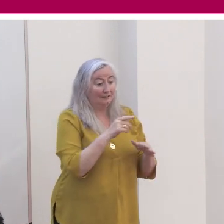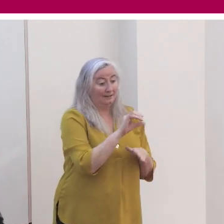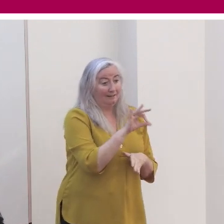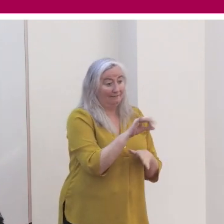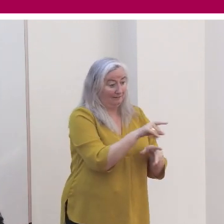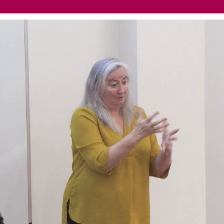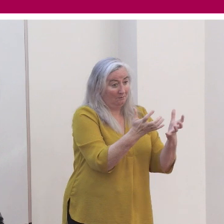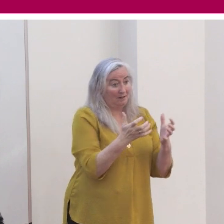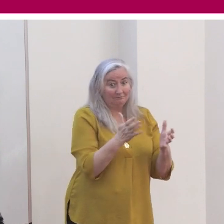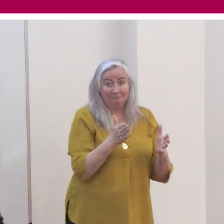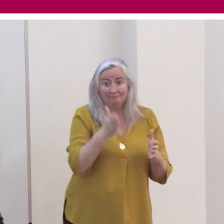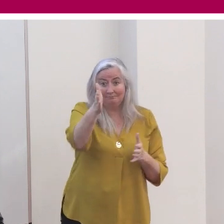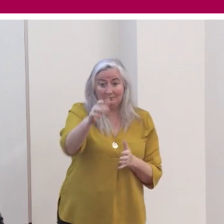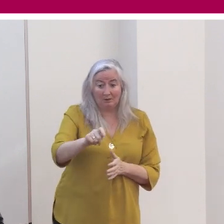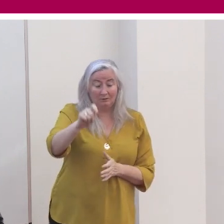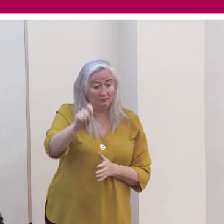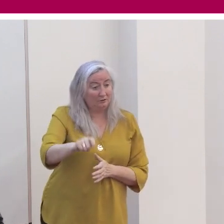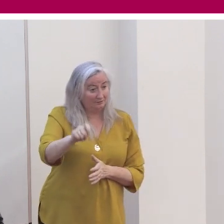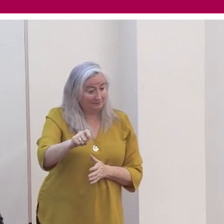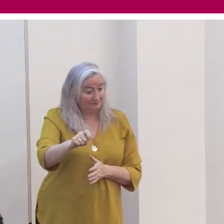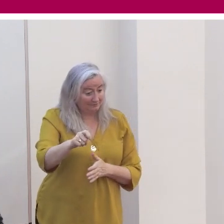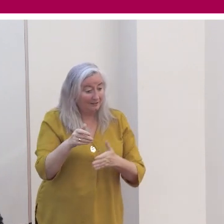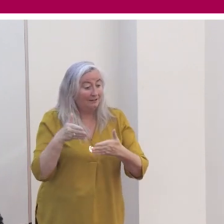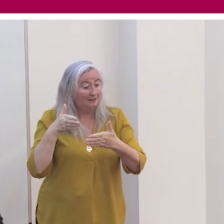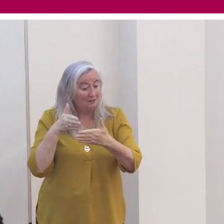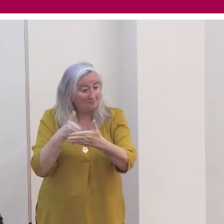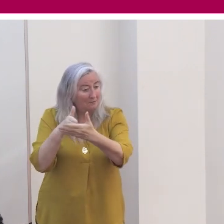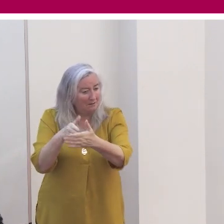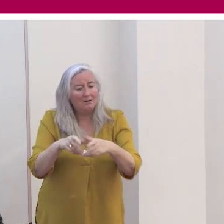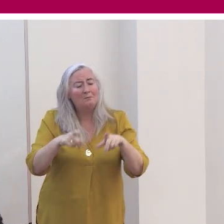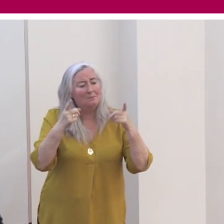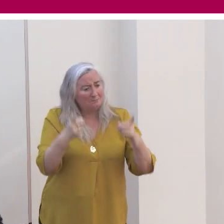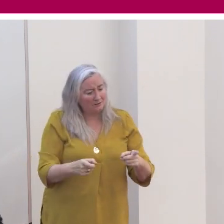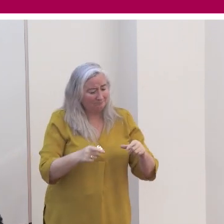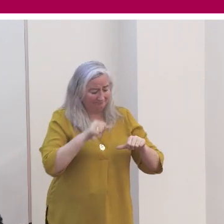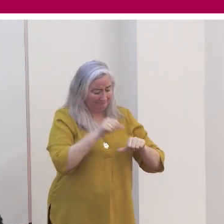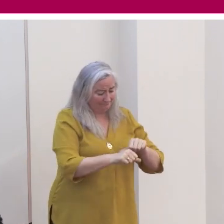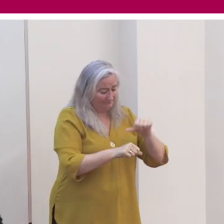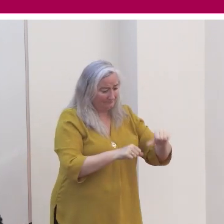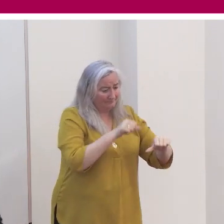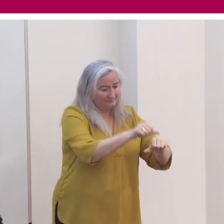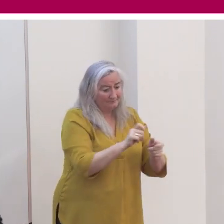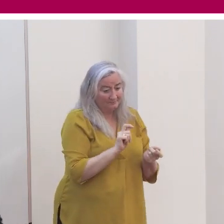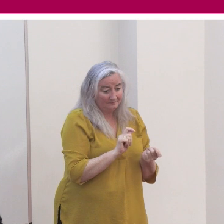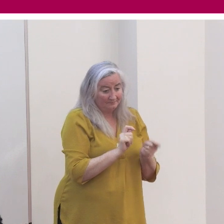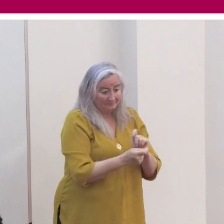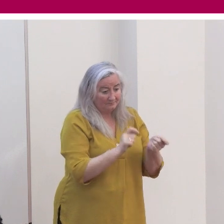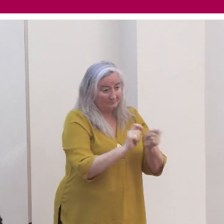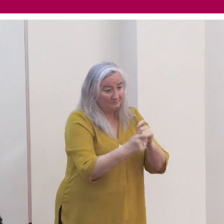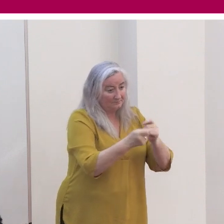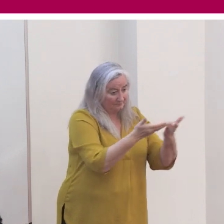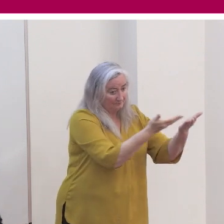or understanding of what it means for the individual person. And we did